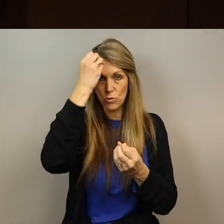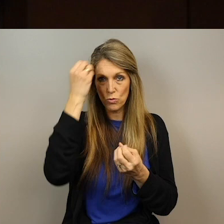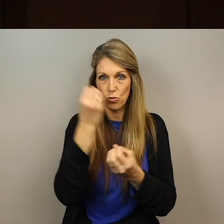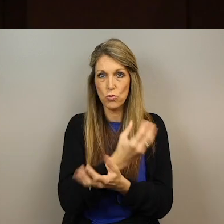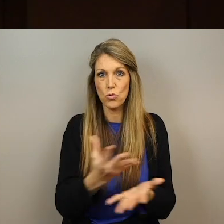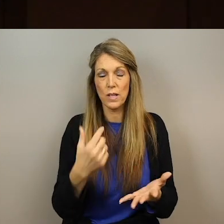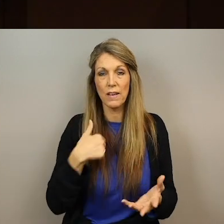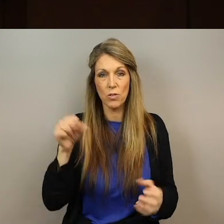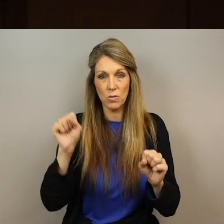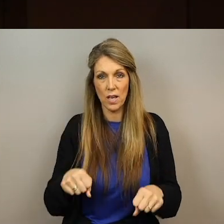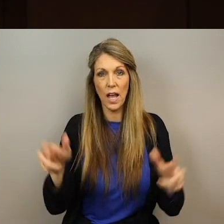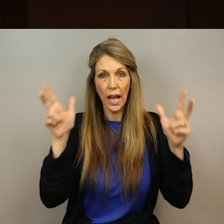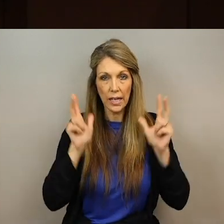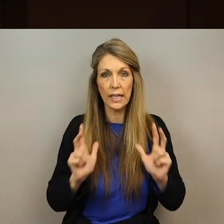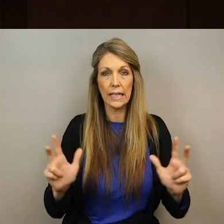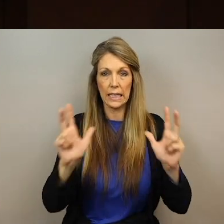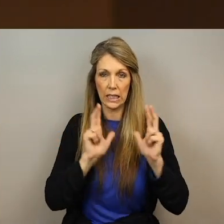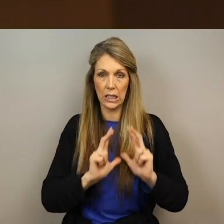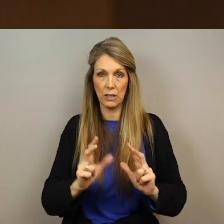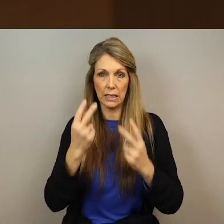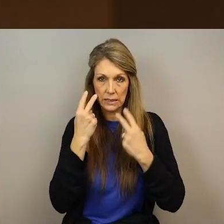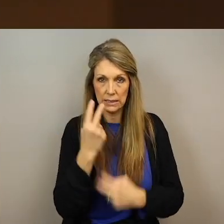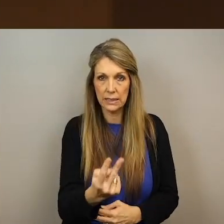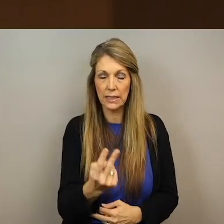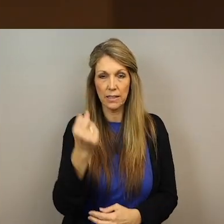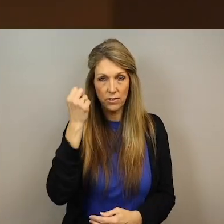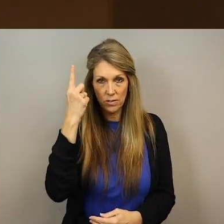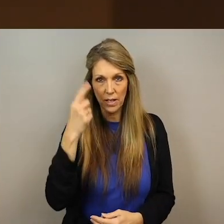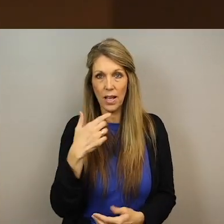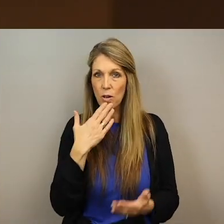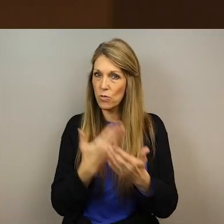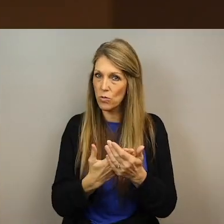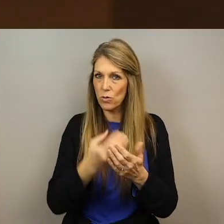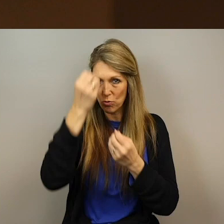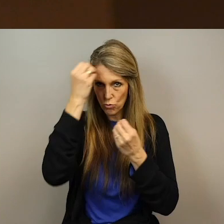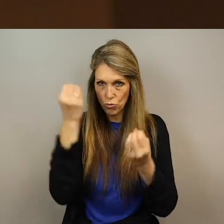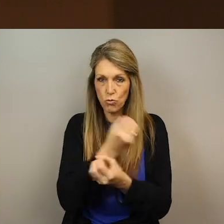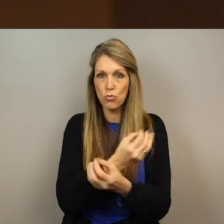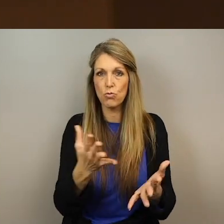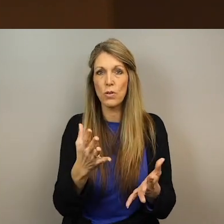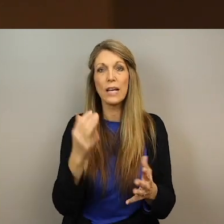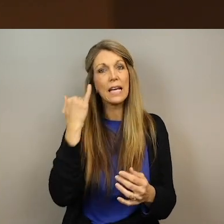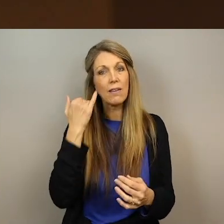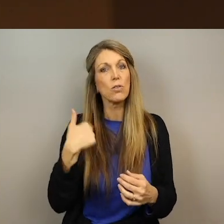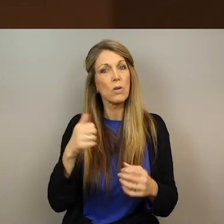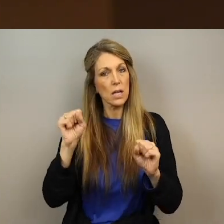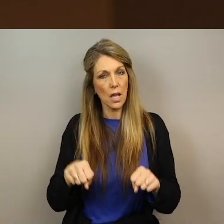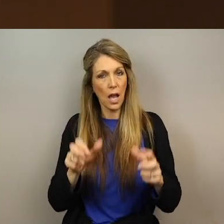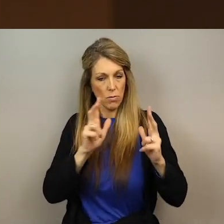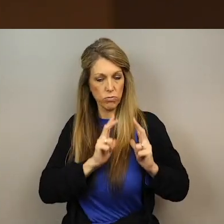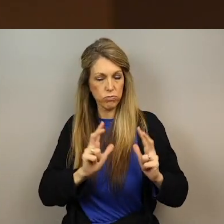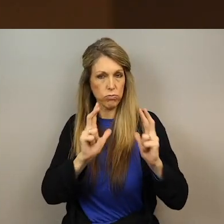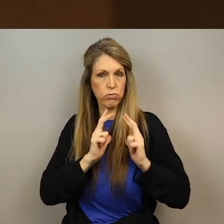have the ears to hear and the eyes to see. The gospel is good news for those who have the ears to hear and